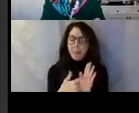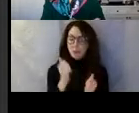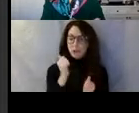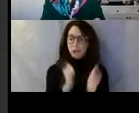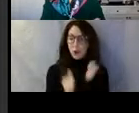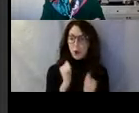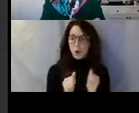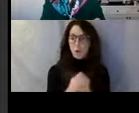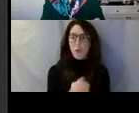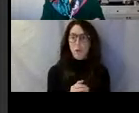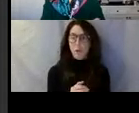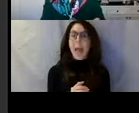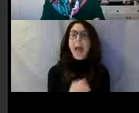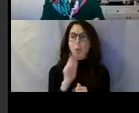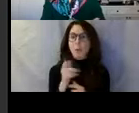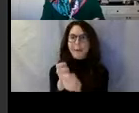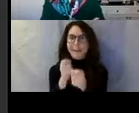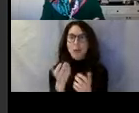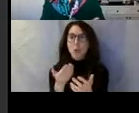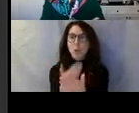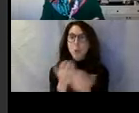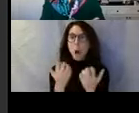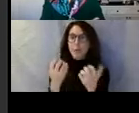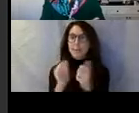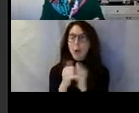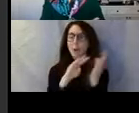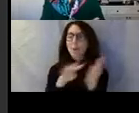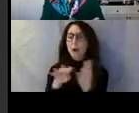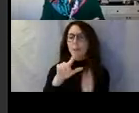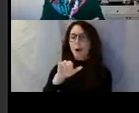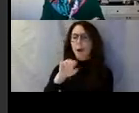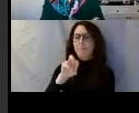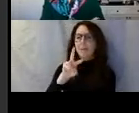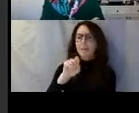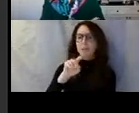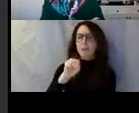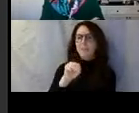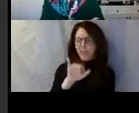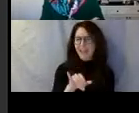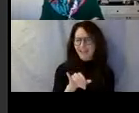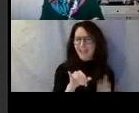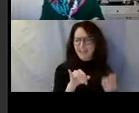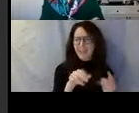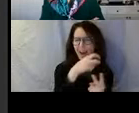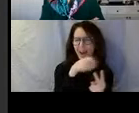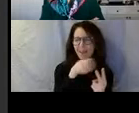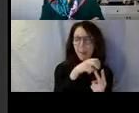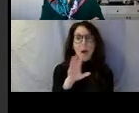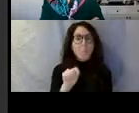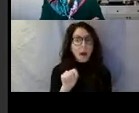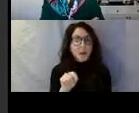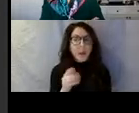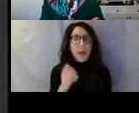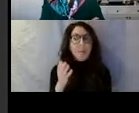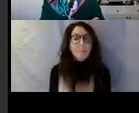reach new audiences by live streaming a performance of that show. And that's part of this hybrid model. But CanStage also might program an artist